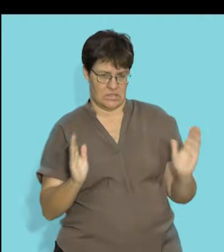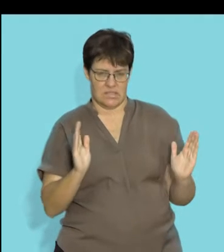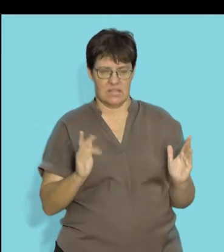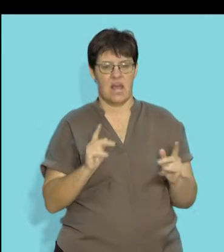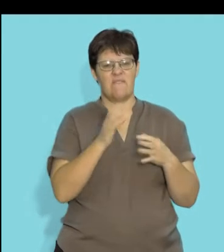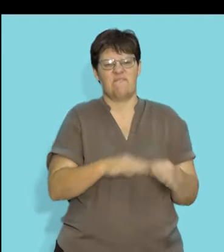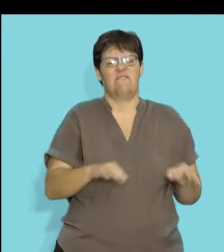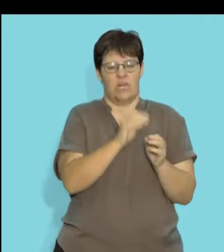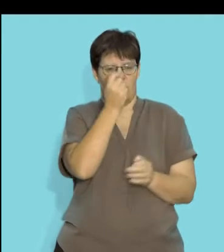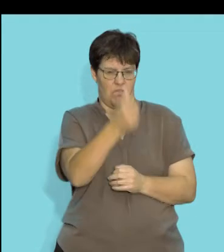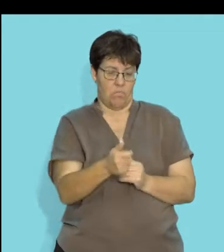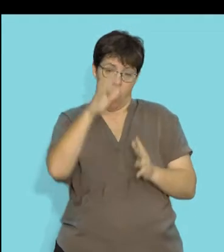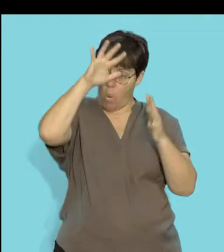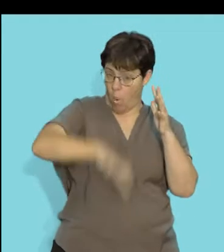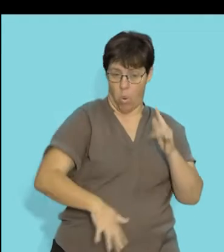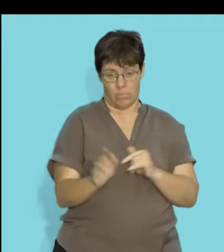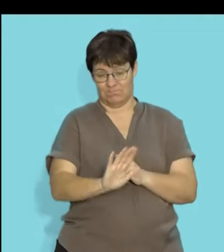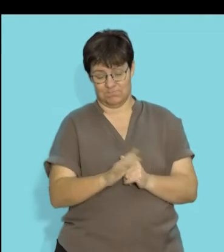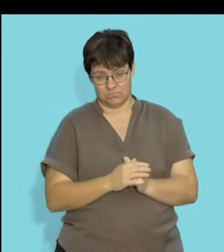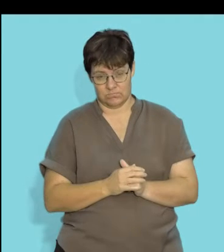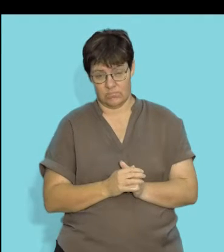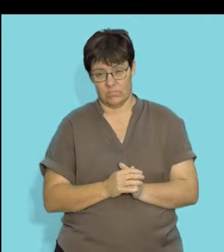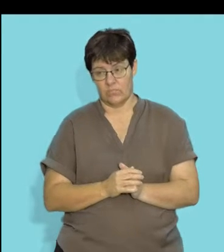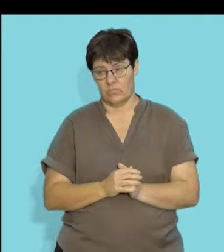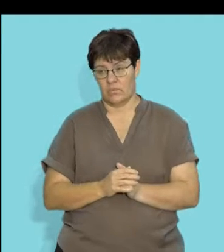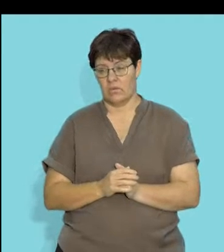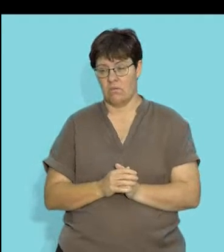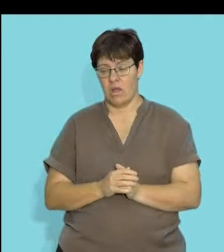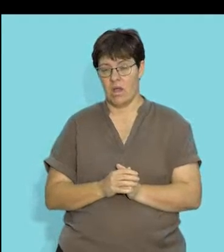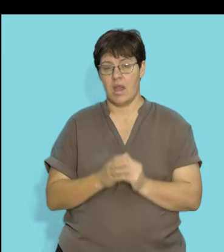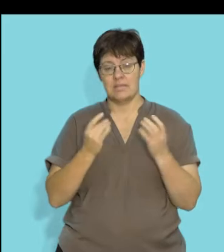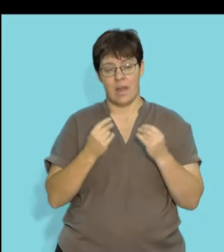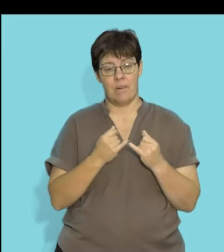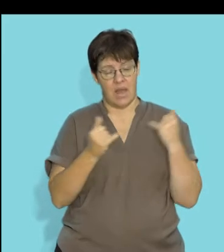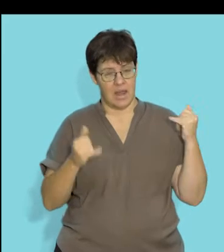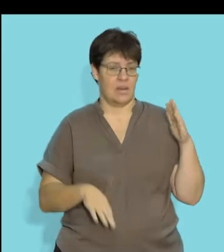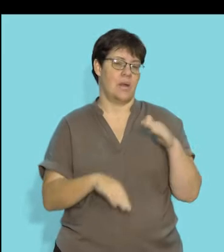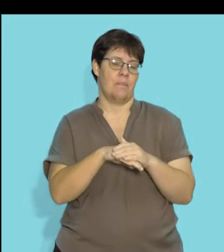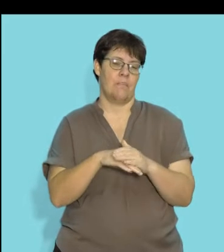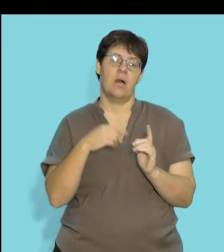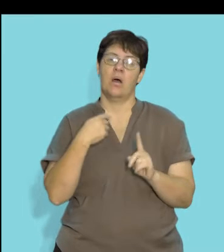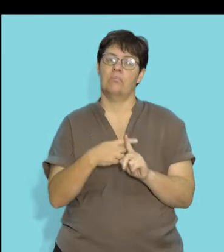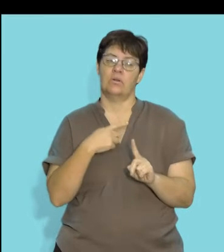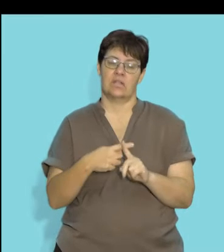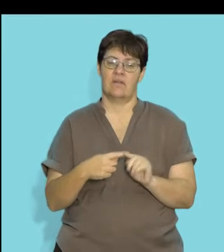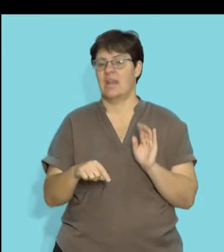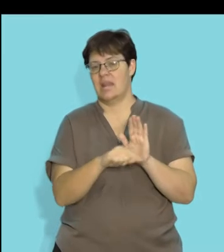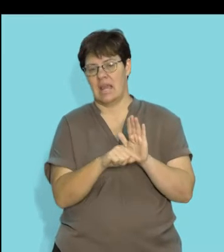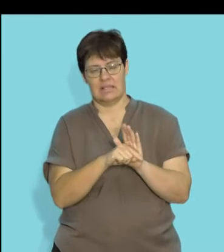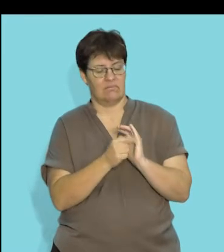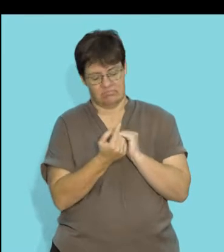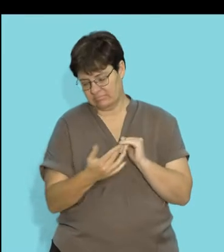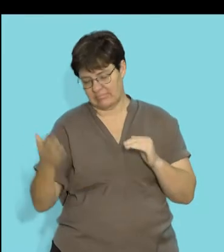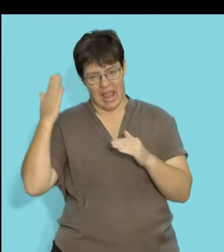just used few values here, not all of them, right? Because remember, a number line continues up until